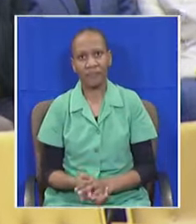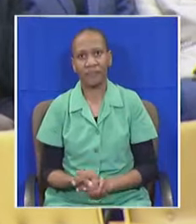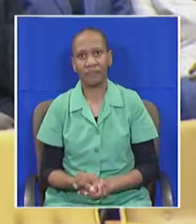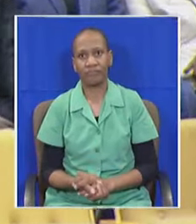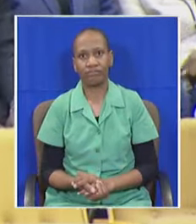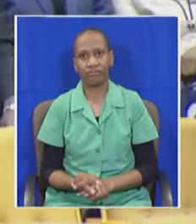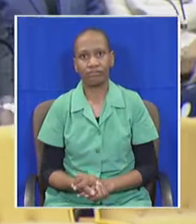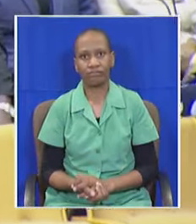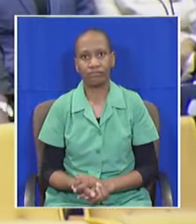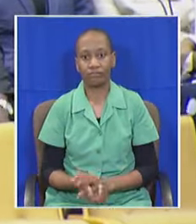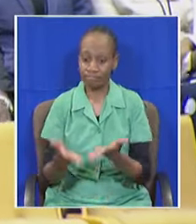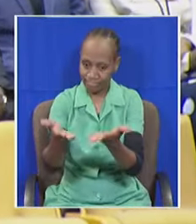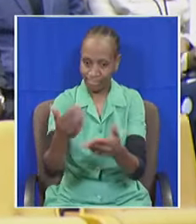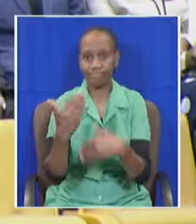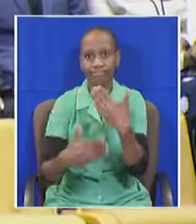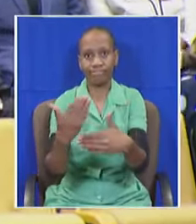Please go ahead, Honourable Member.